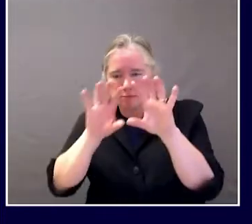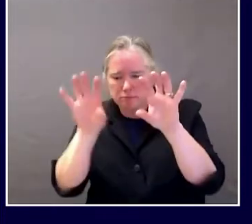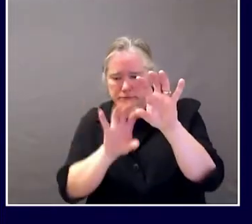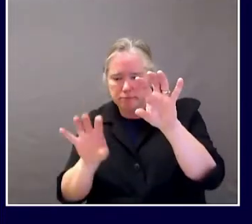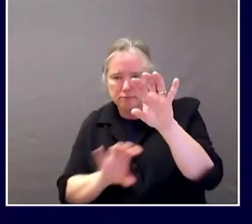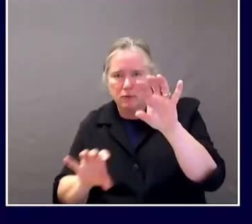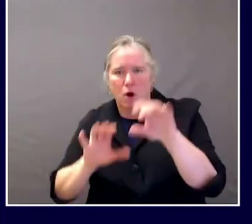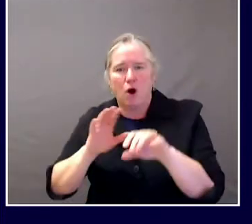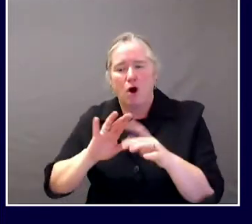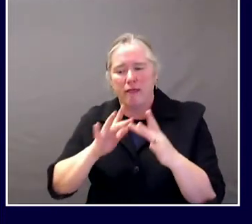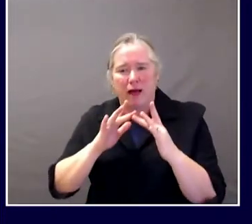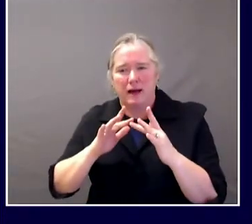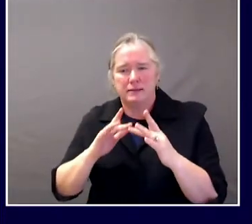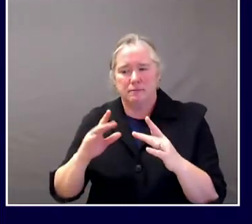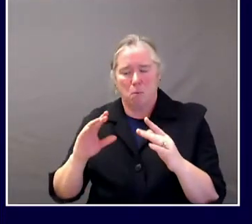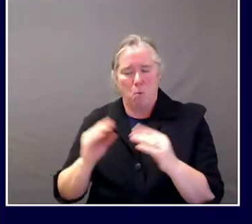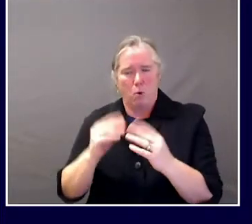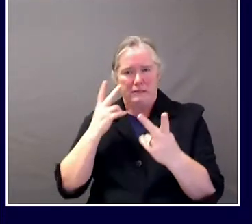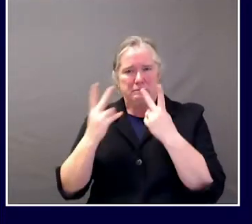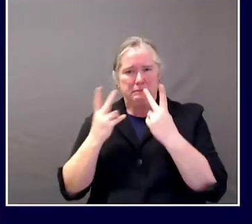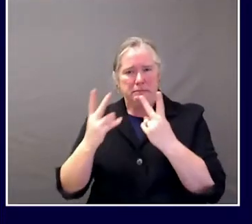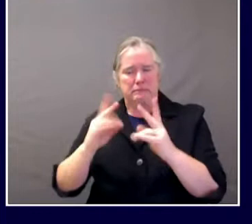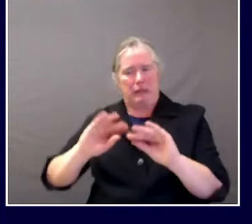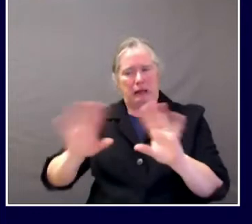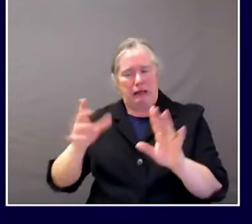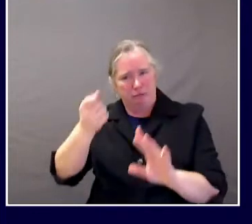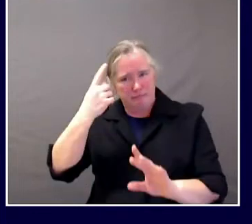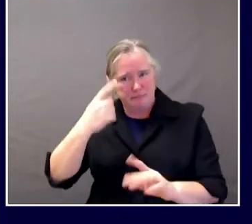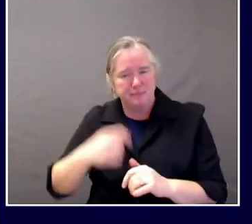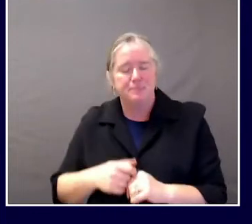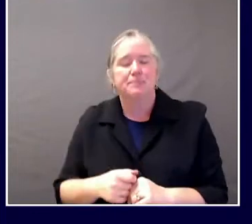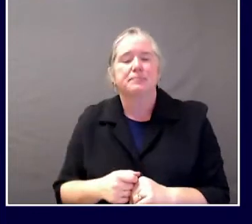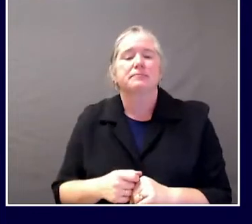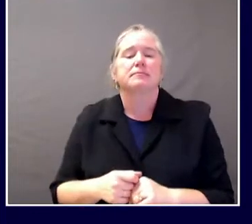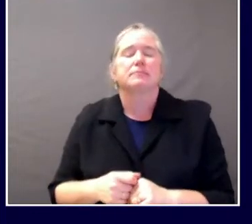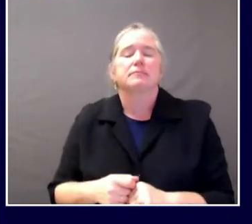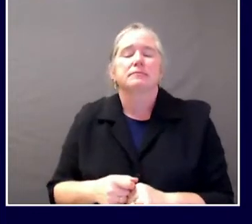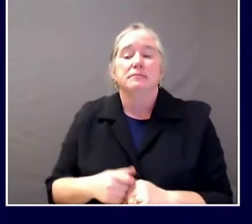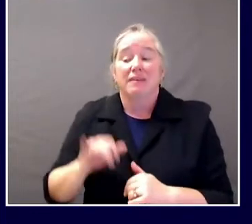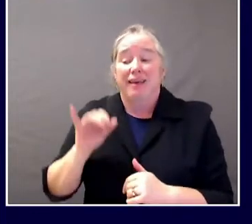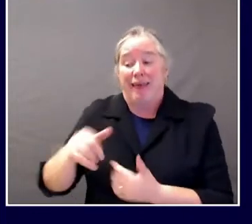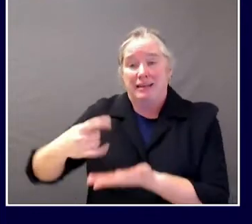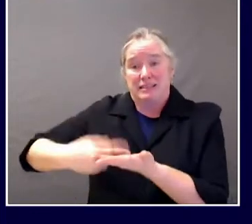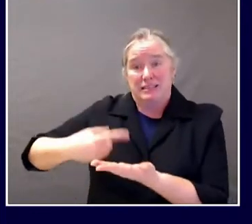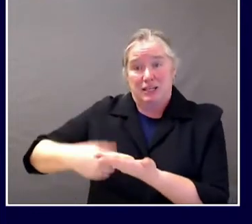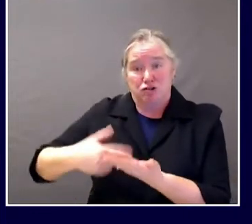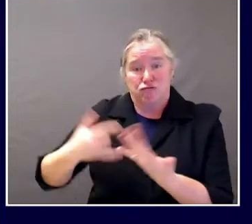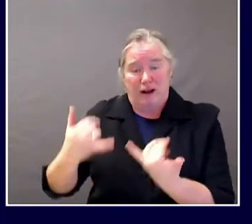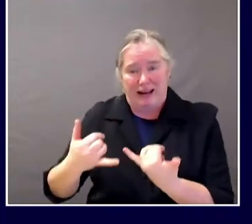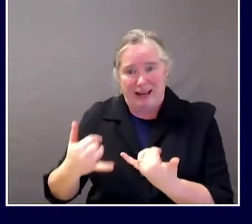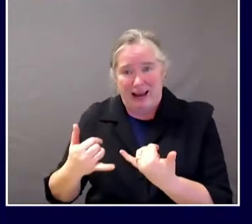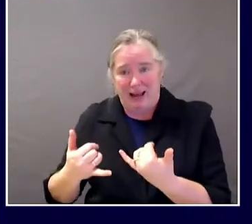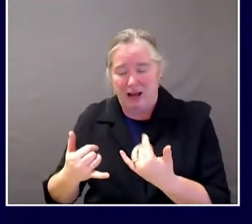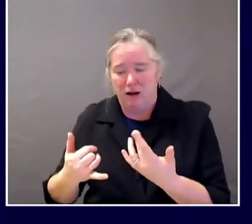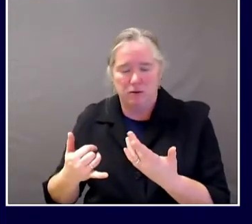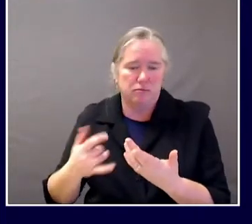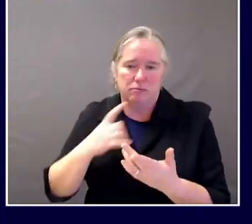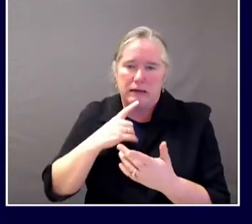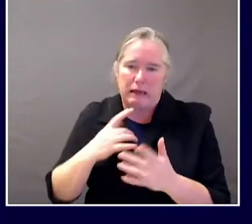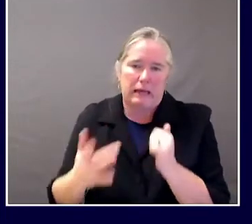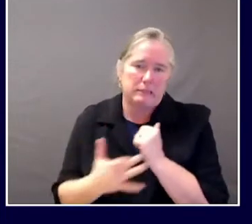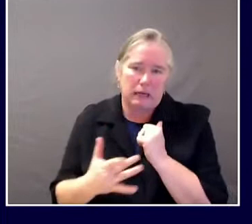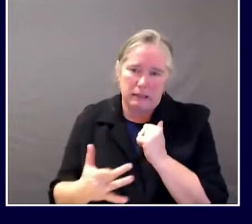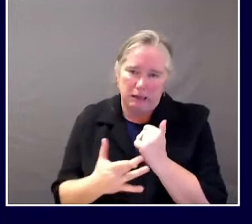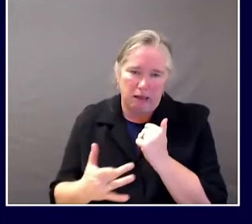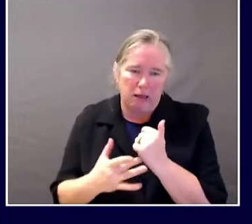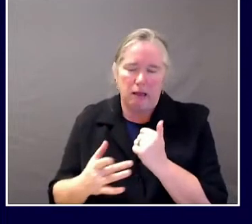we're in that process right now, and it's kind of in the rather unglamorous phases of making sure the data feeds work every single day